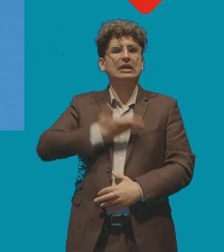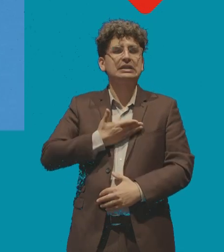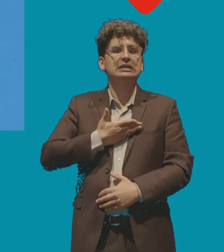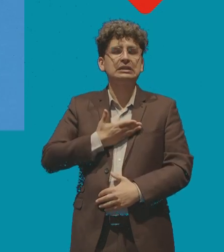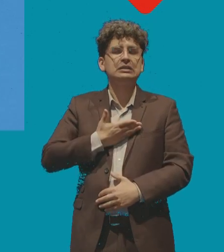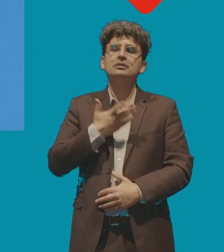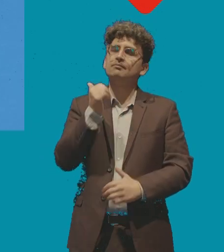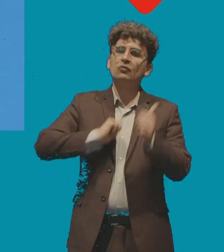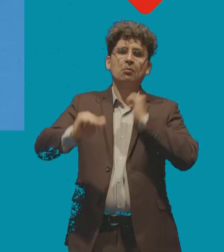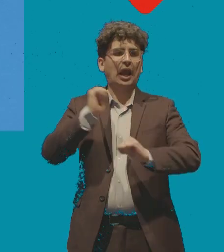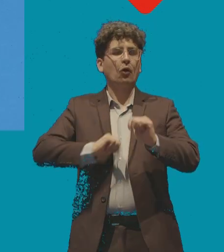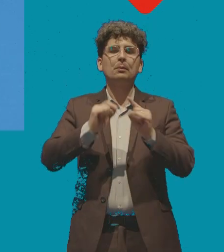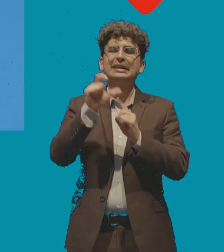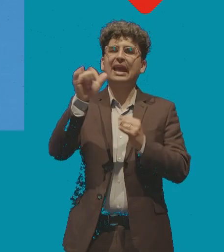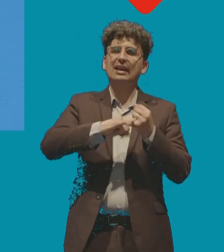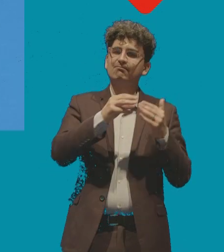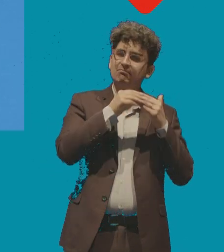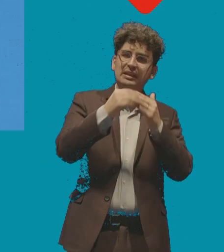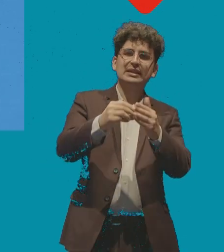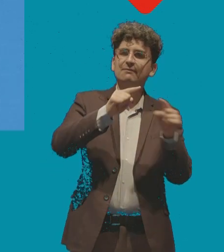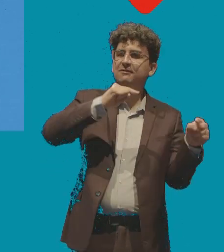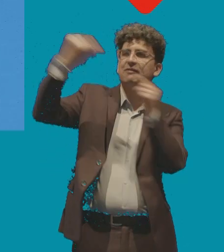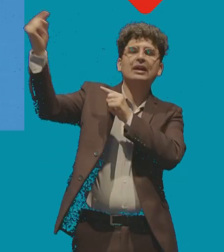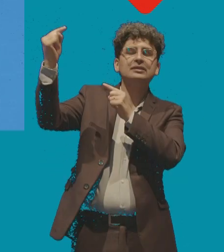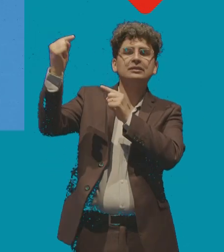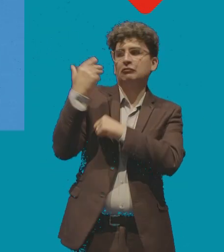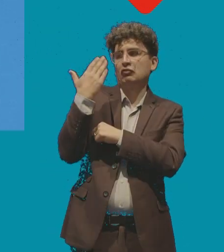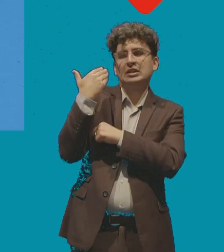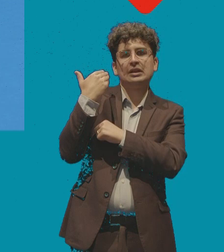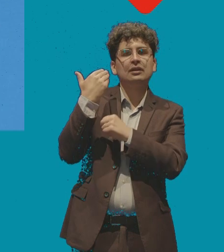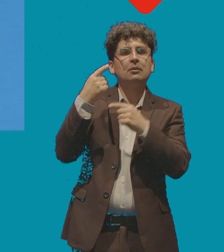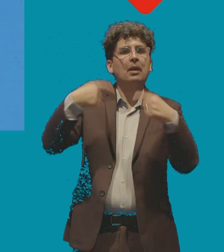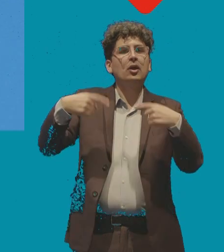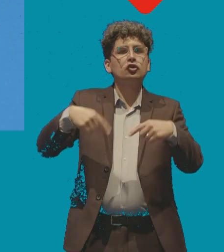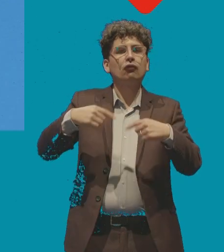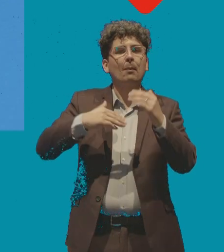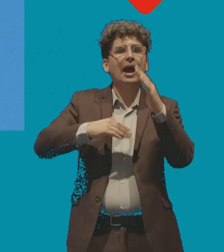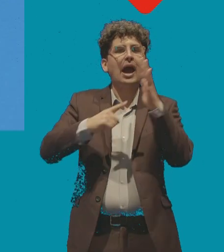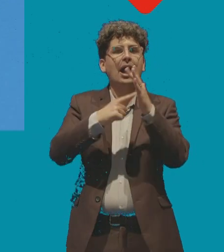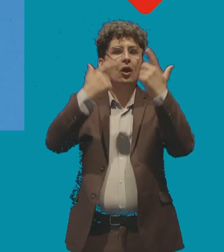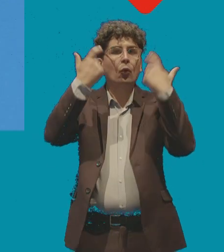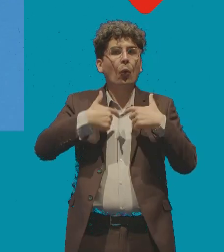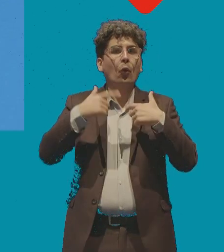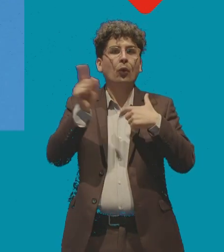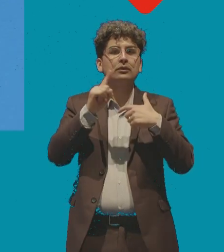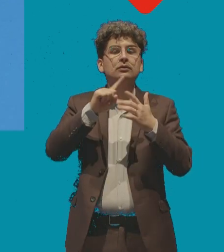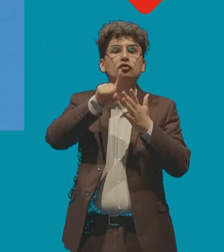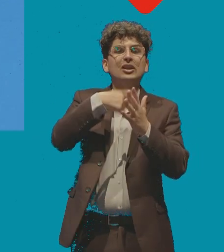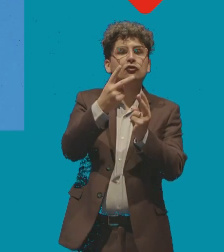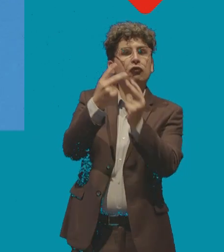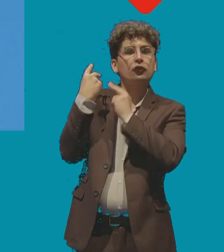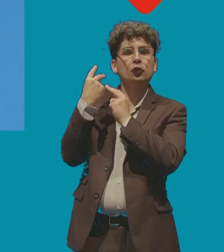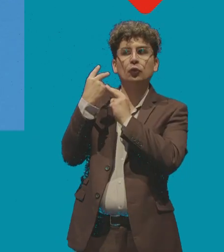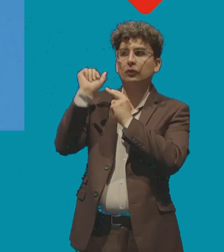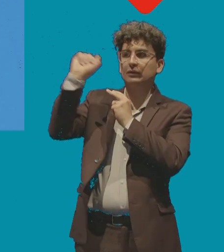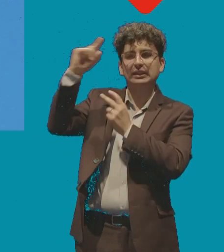again PCS is leading the fight back. We were recently granted permission to the High Court to pursue a judicial review of the government's decision